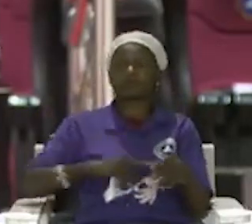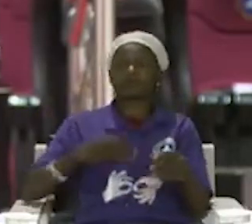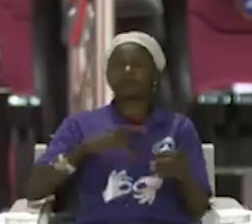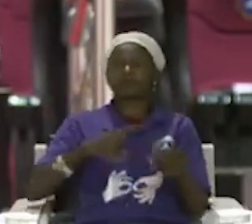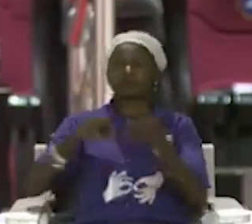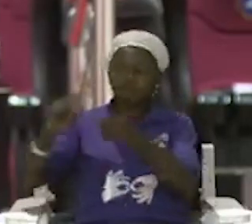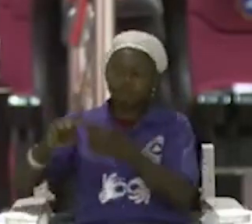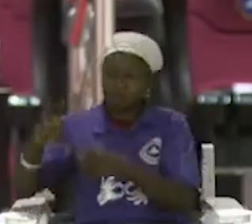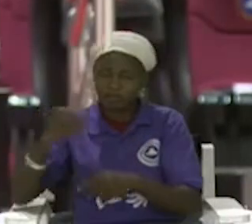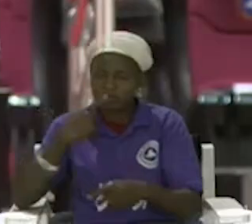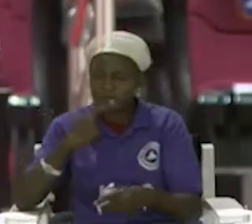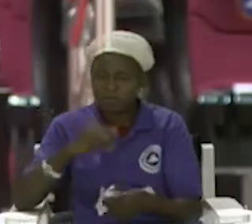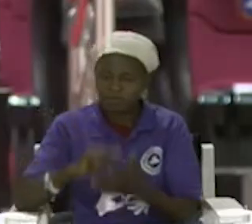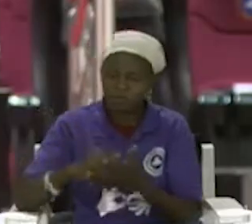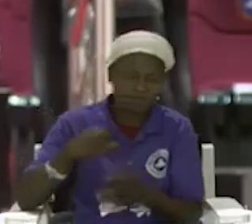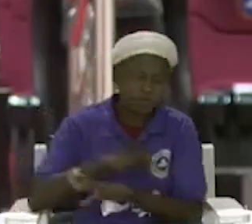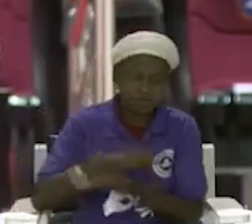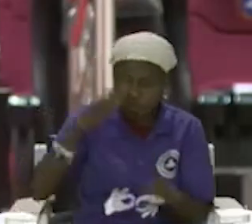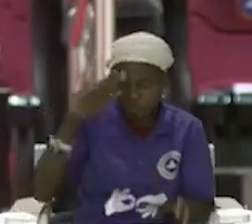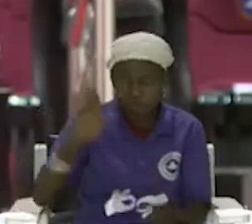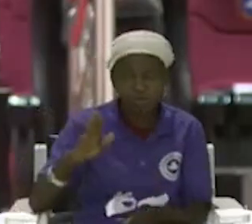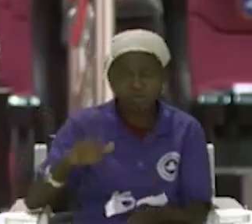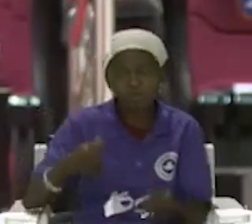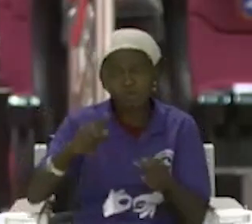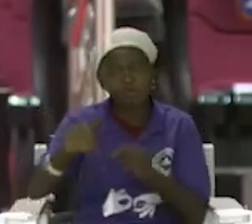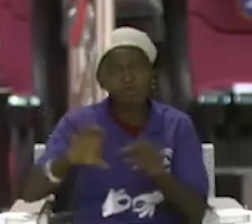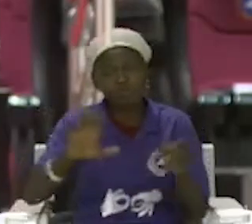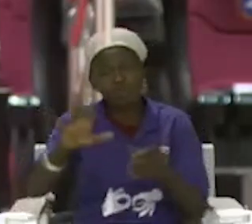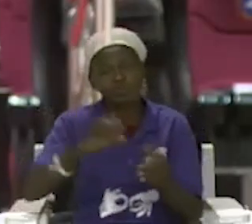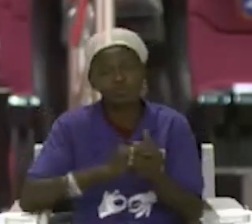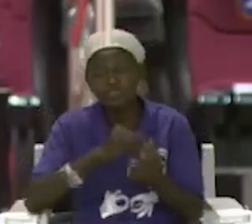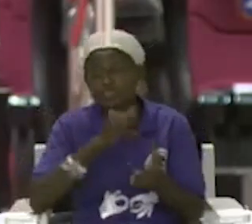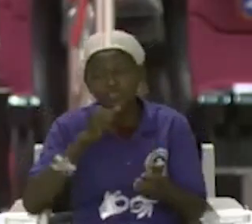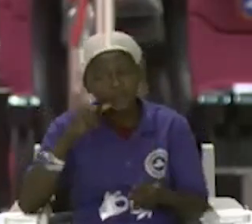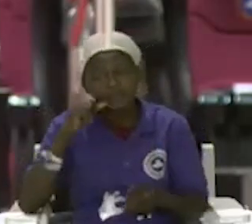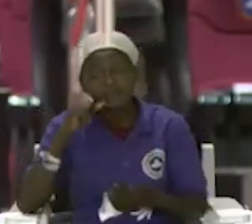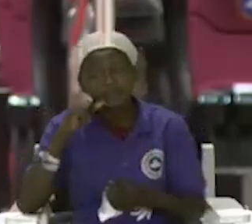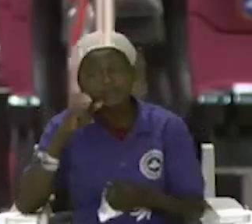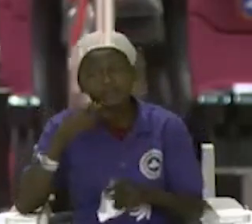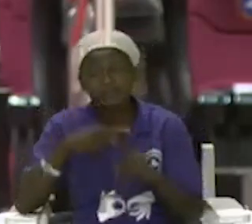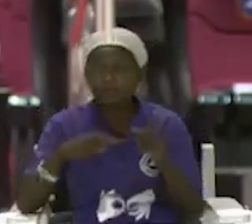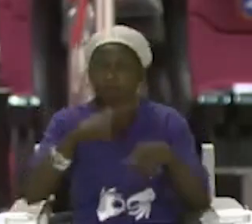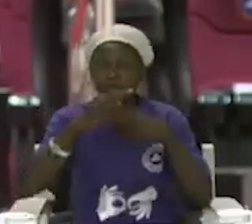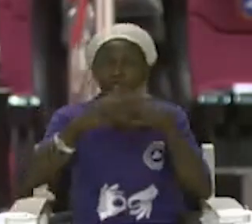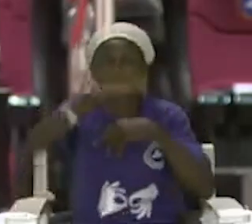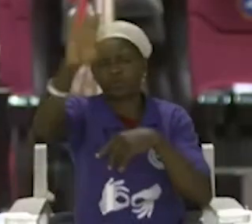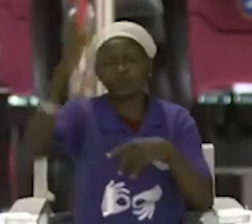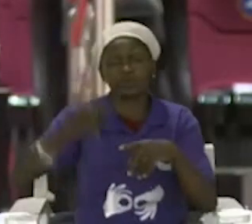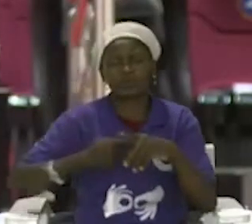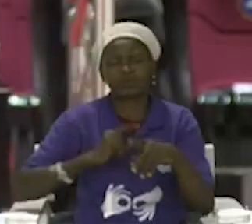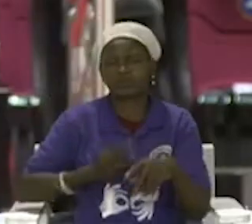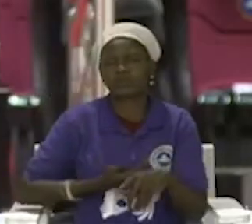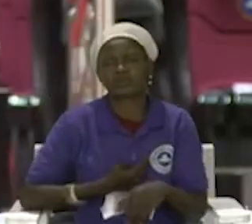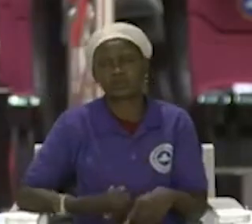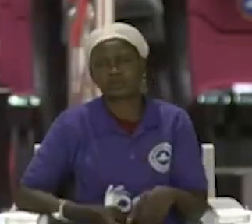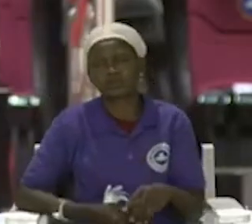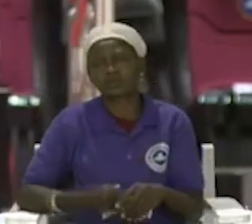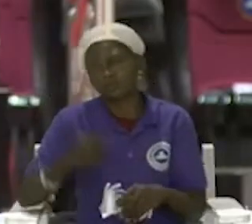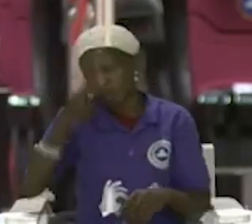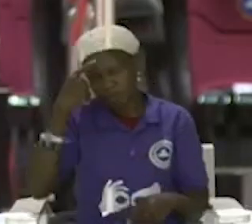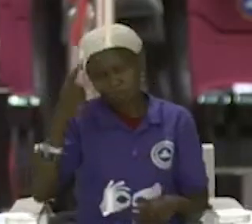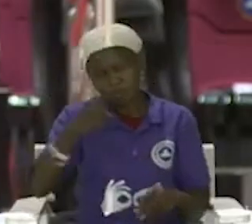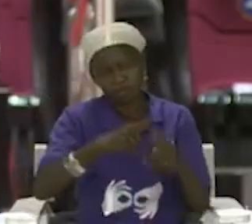and say, we don't know how you are doing your own, but go away from us, because you are